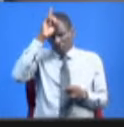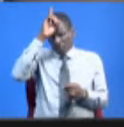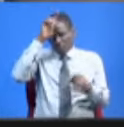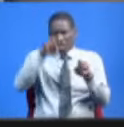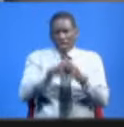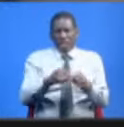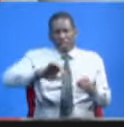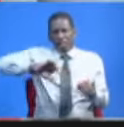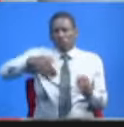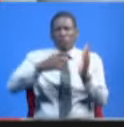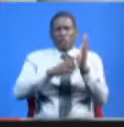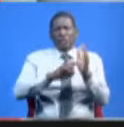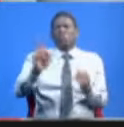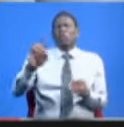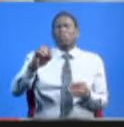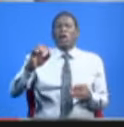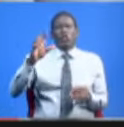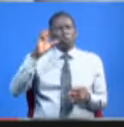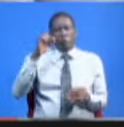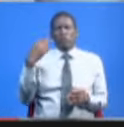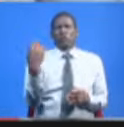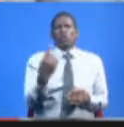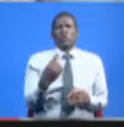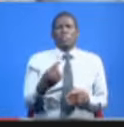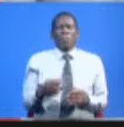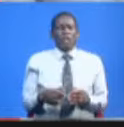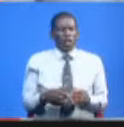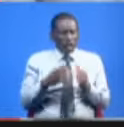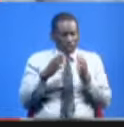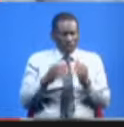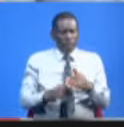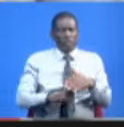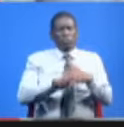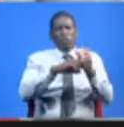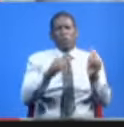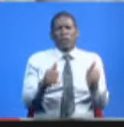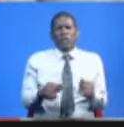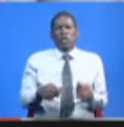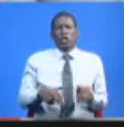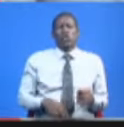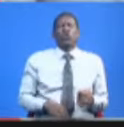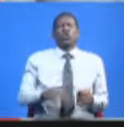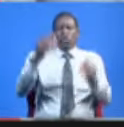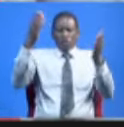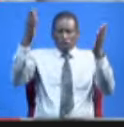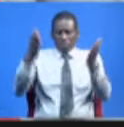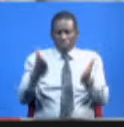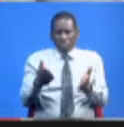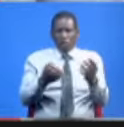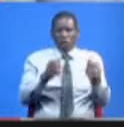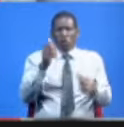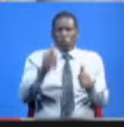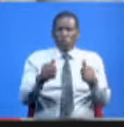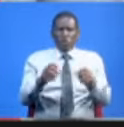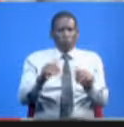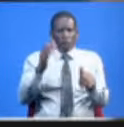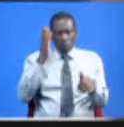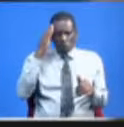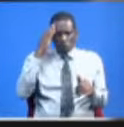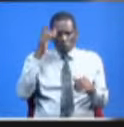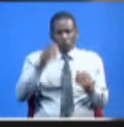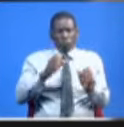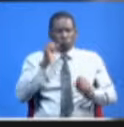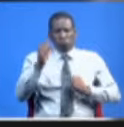mikubwa kama Nairobi na Mombasa pekee ikipewa kipaumbele. Eneo la kaskazini mwa bonde la Ufa ambalo linajulikana sana kwa